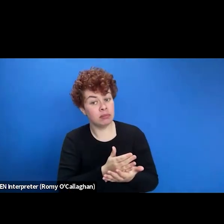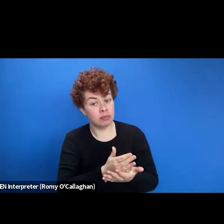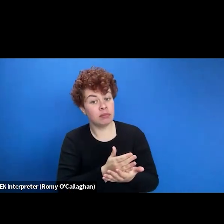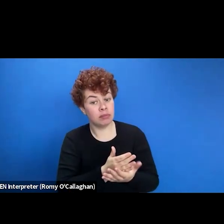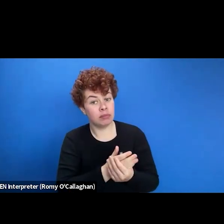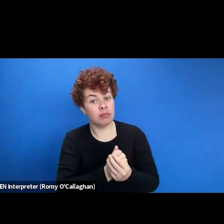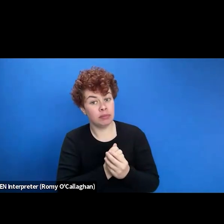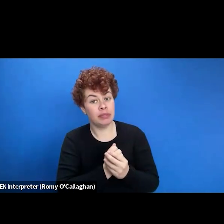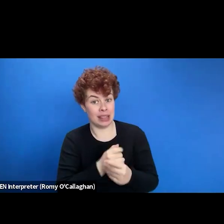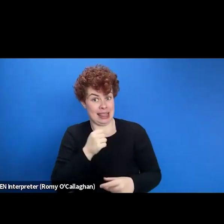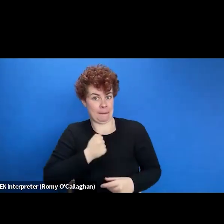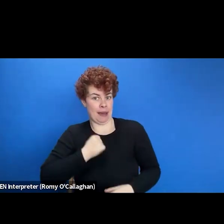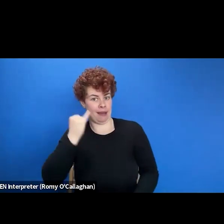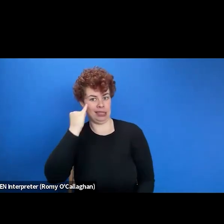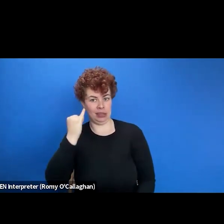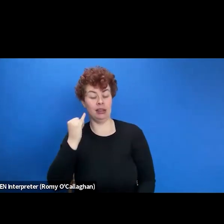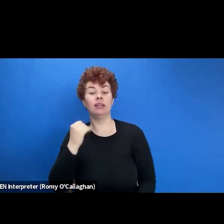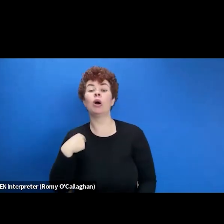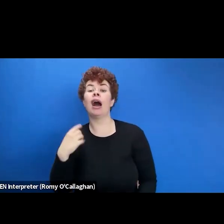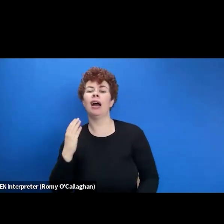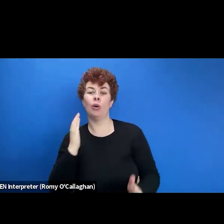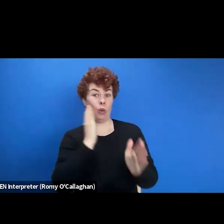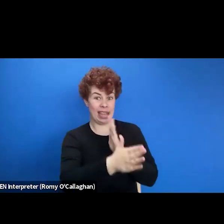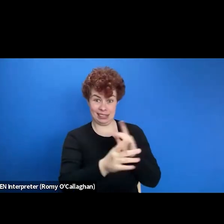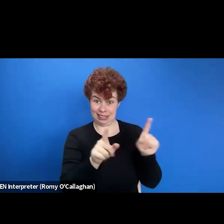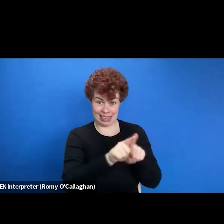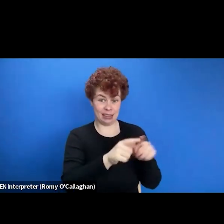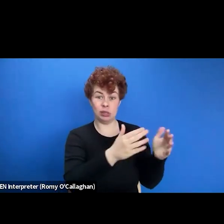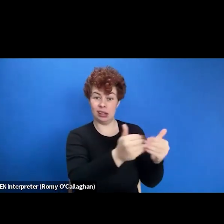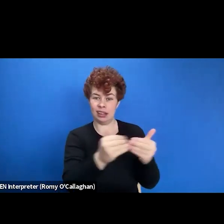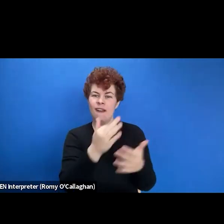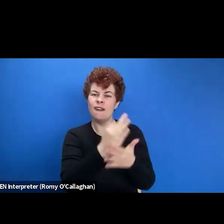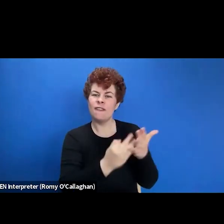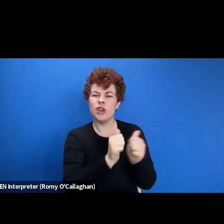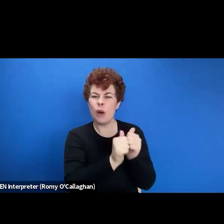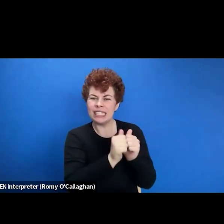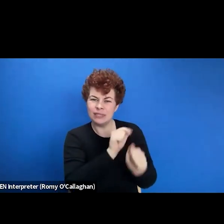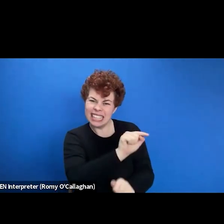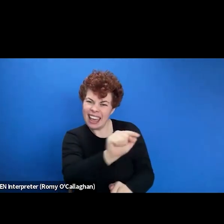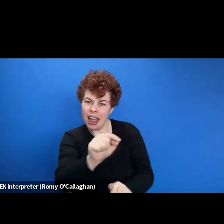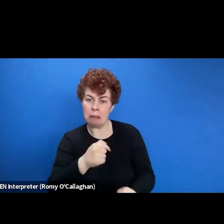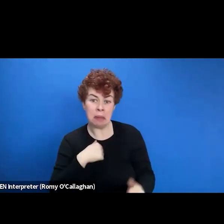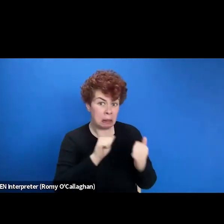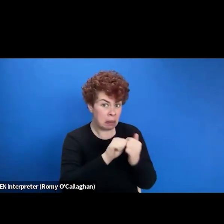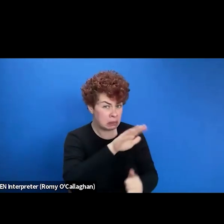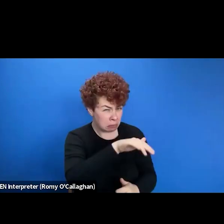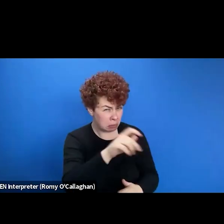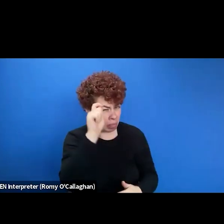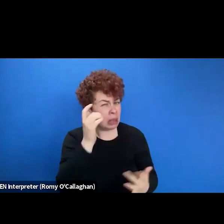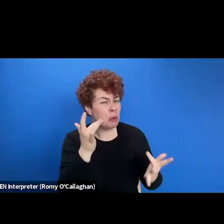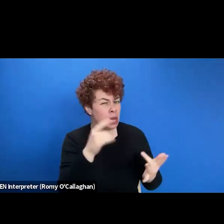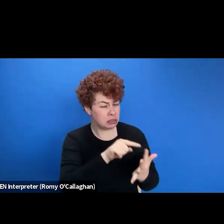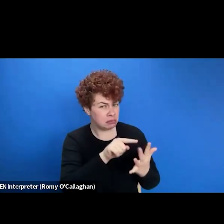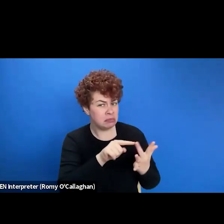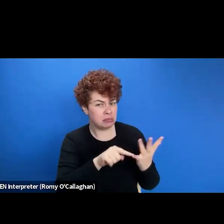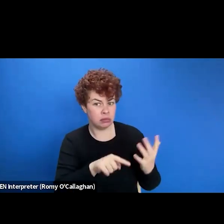So that was the idea. So I went back to the market, and there's a few activists selling stuff on the market, and I mentioned it to them. And